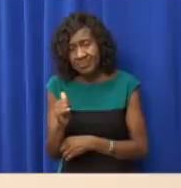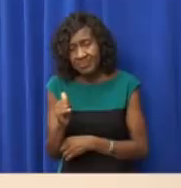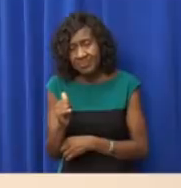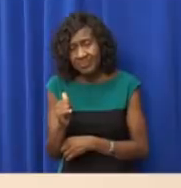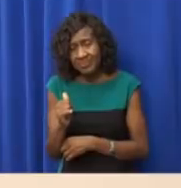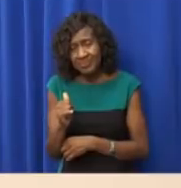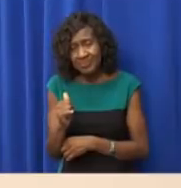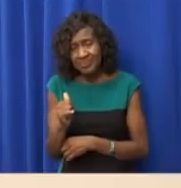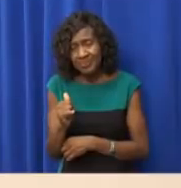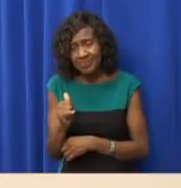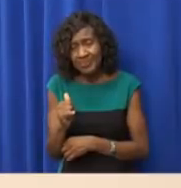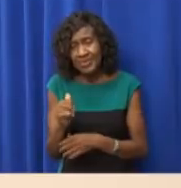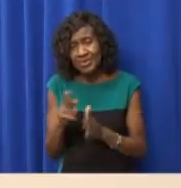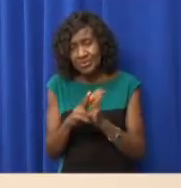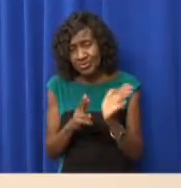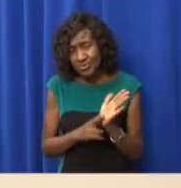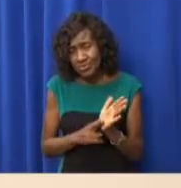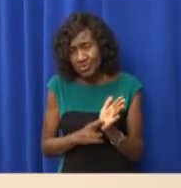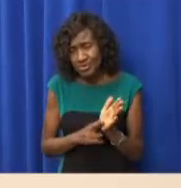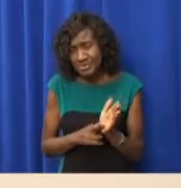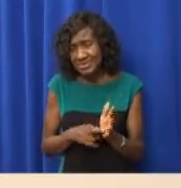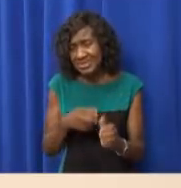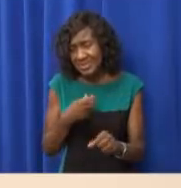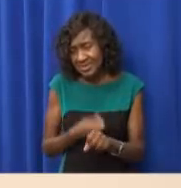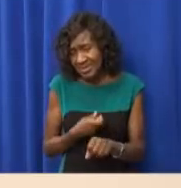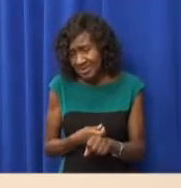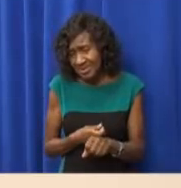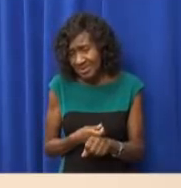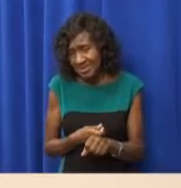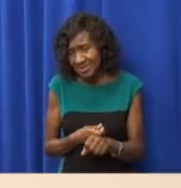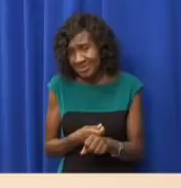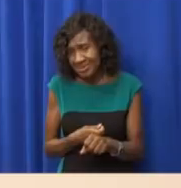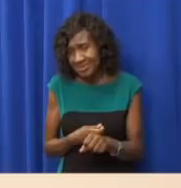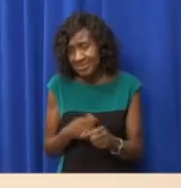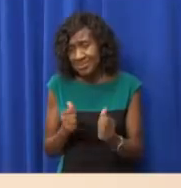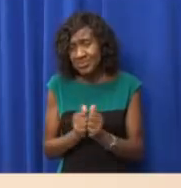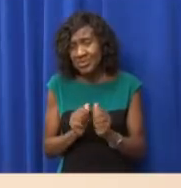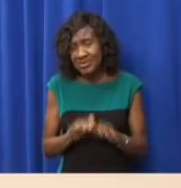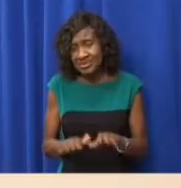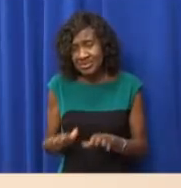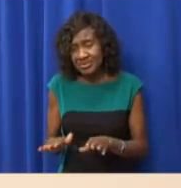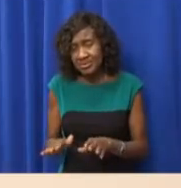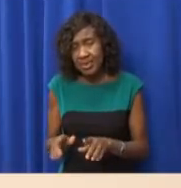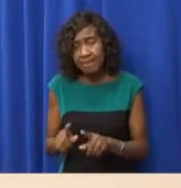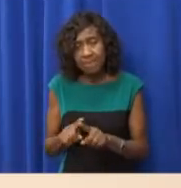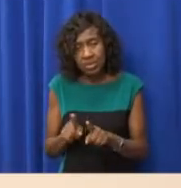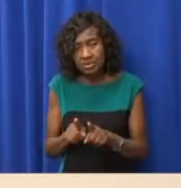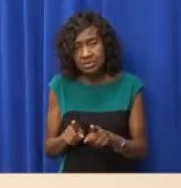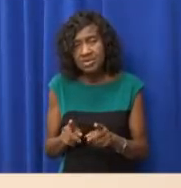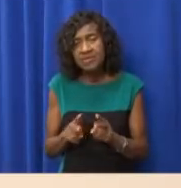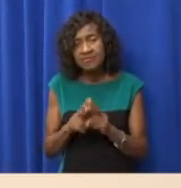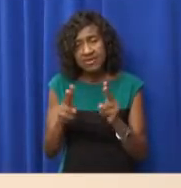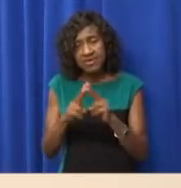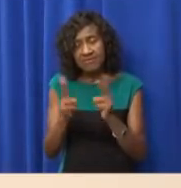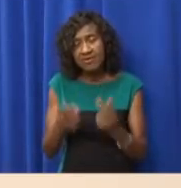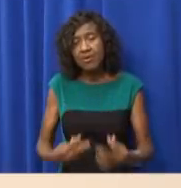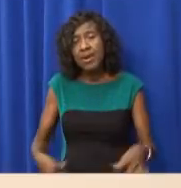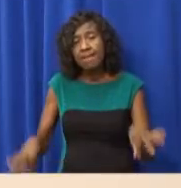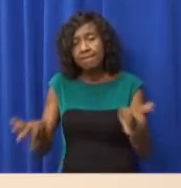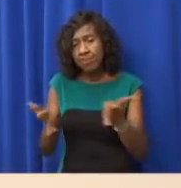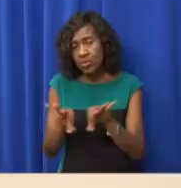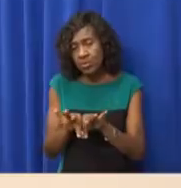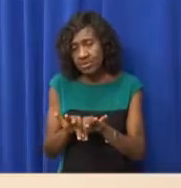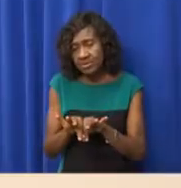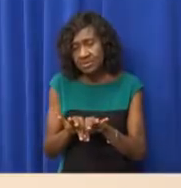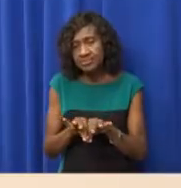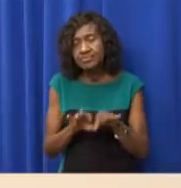harsh restriction with respect to children is, believe it or not, so crucially important. Children are the